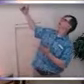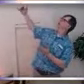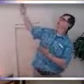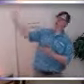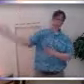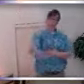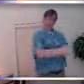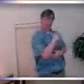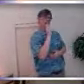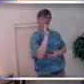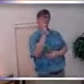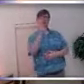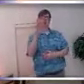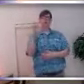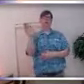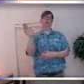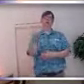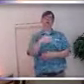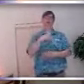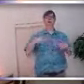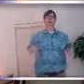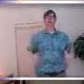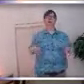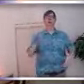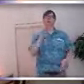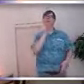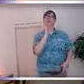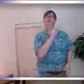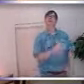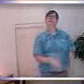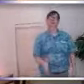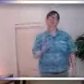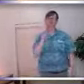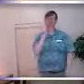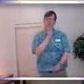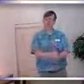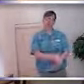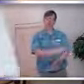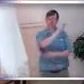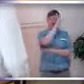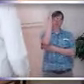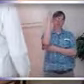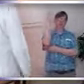We are all light beings, pure light.